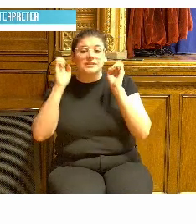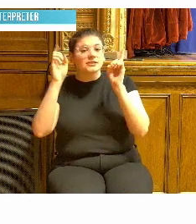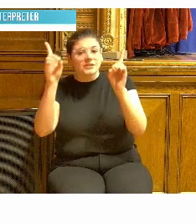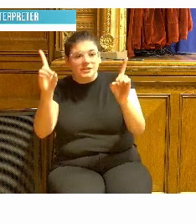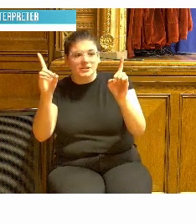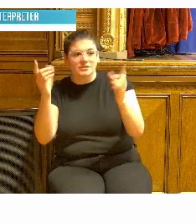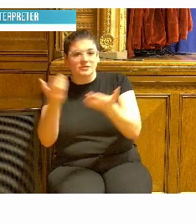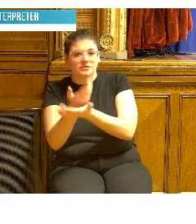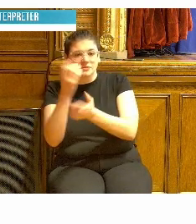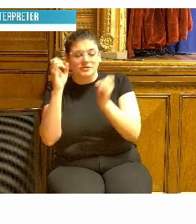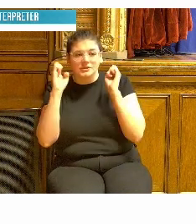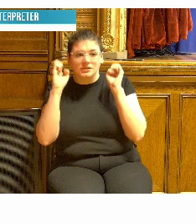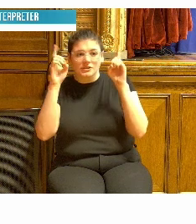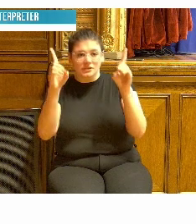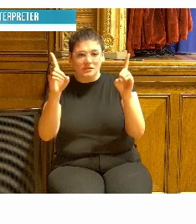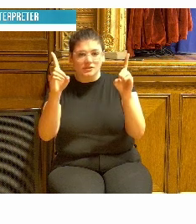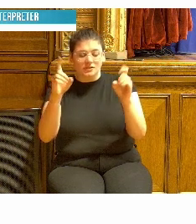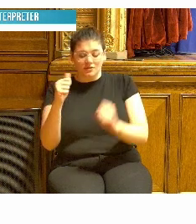of this has to be